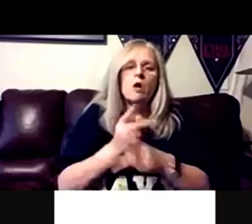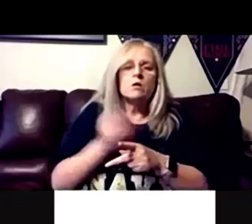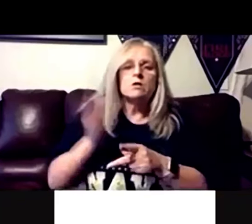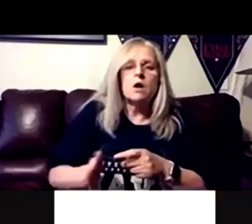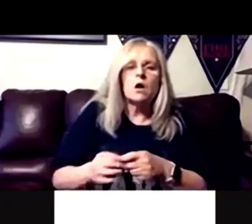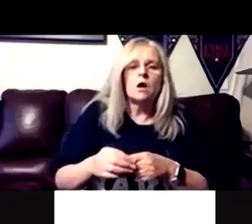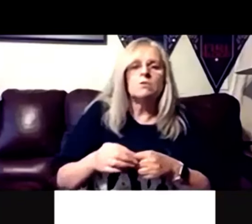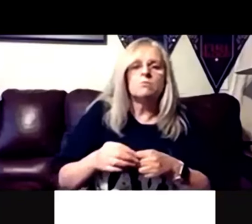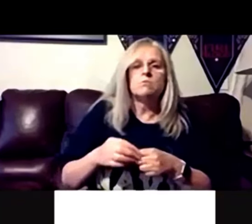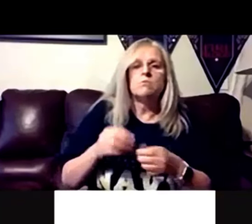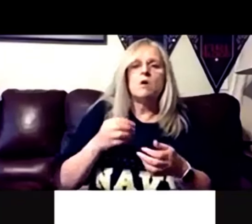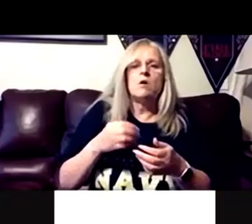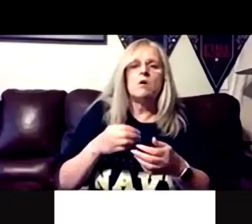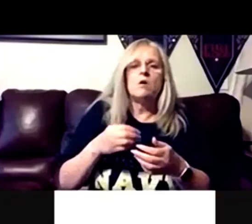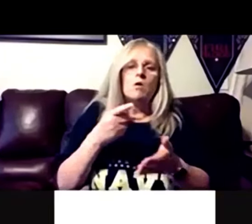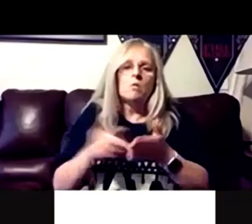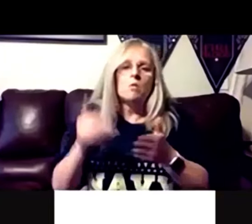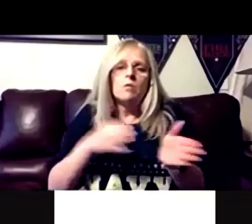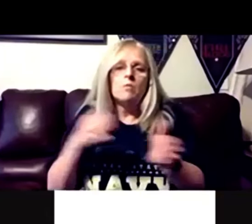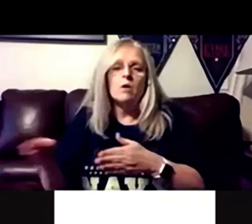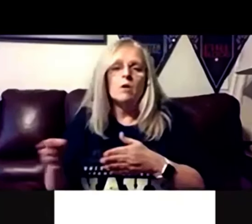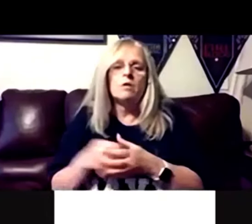the compensation